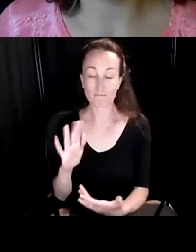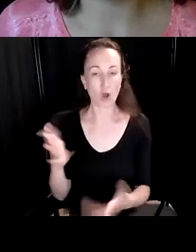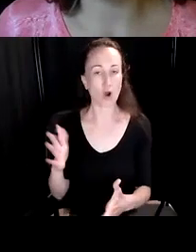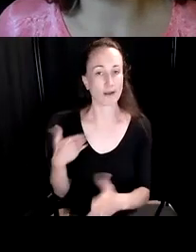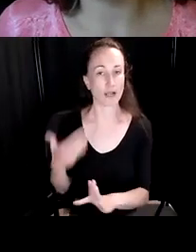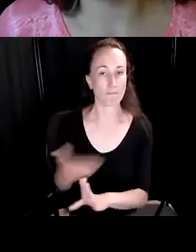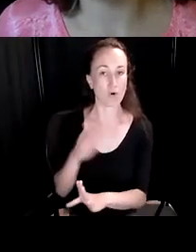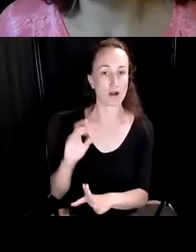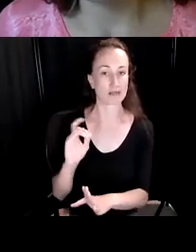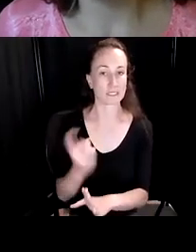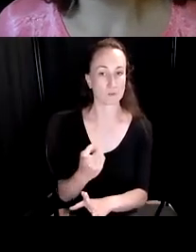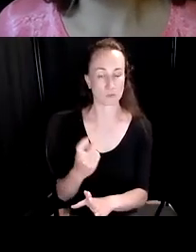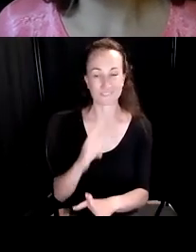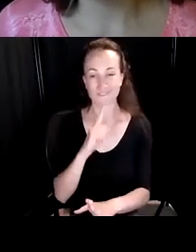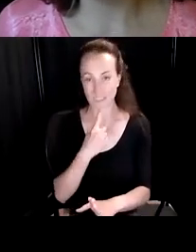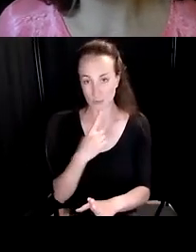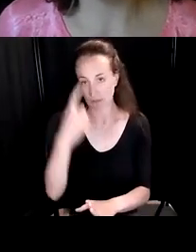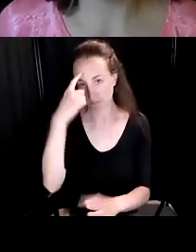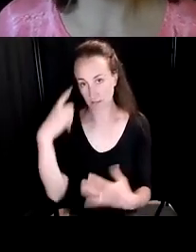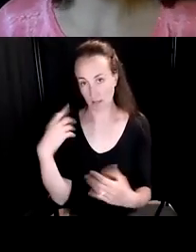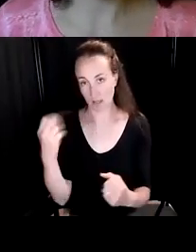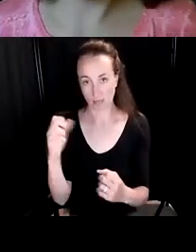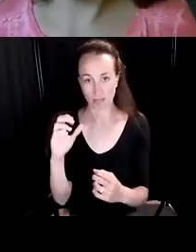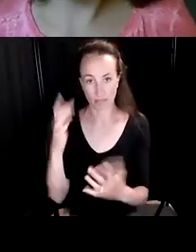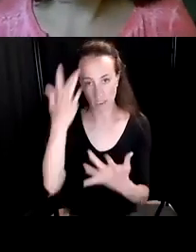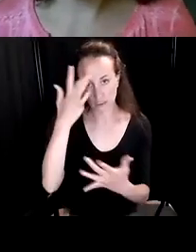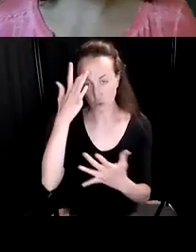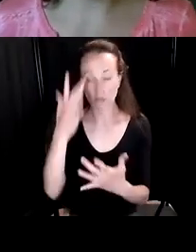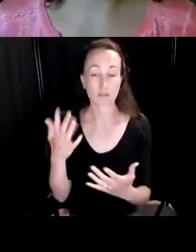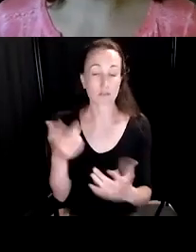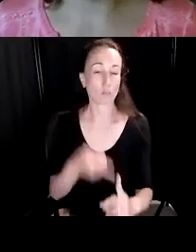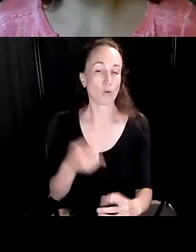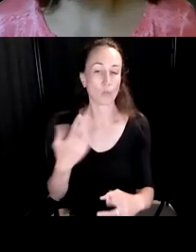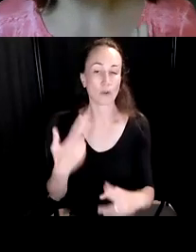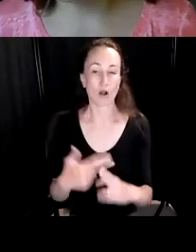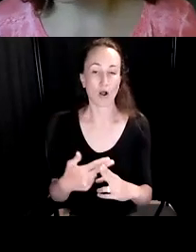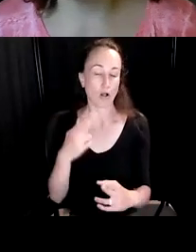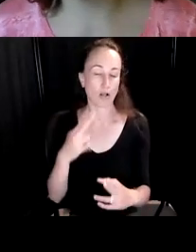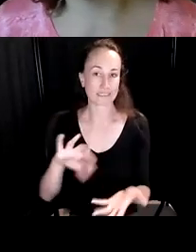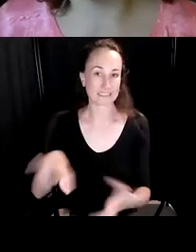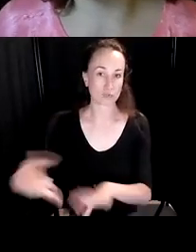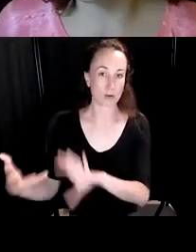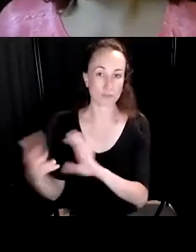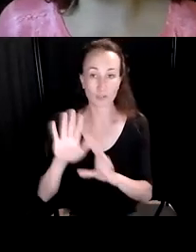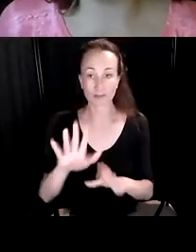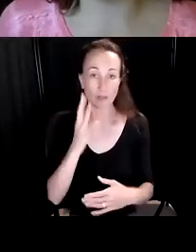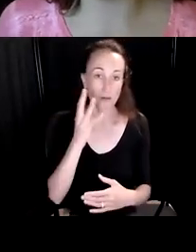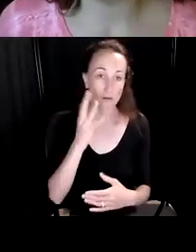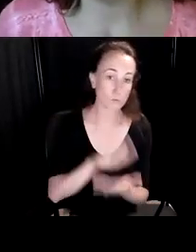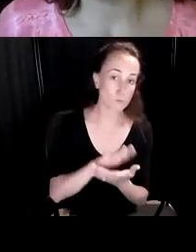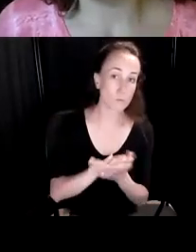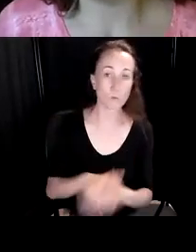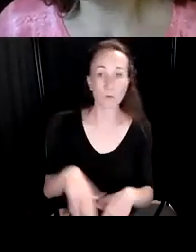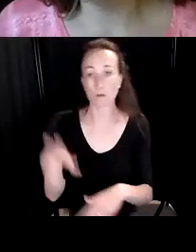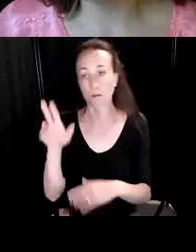diagnosis of a serious mental health condition, had experienced what we consider a disruption in their school or work, or had been